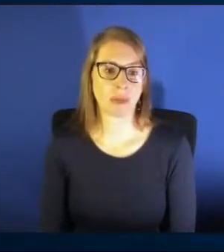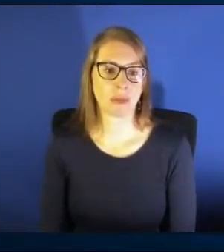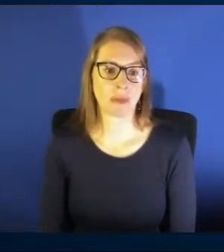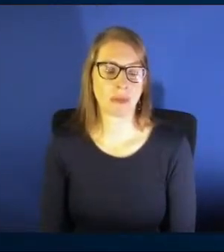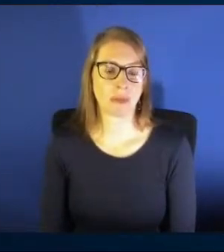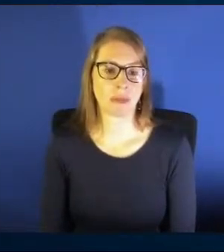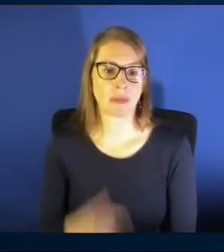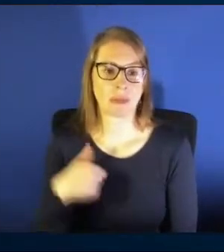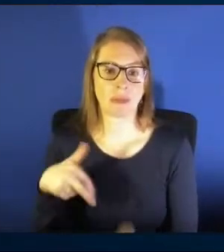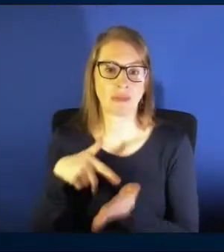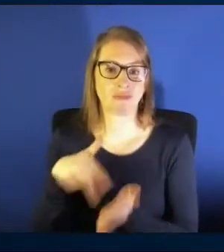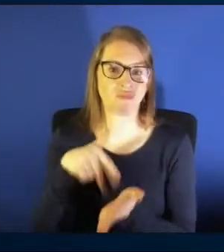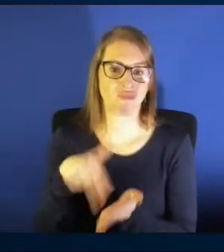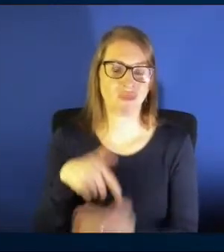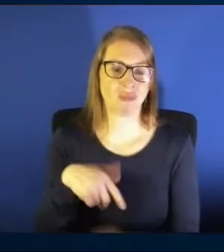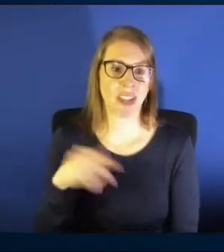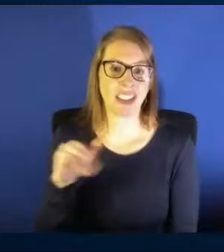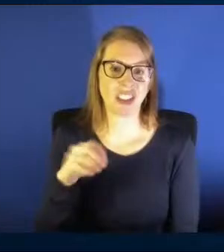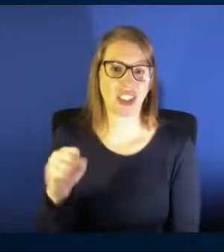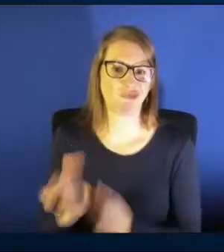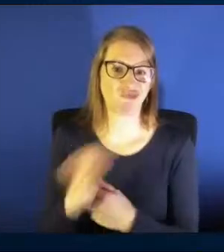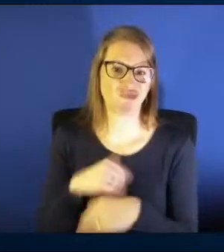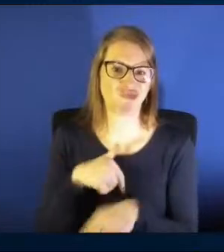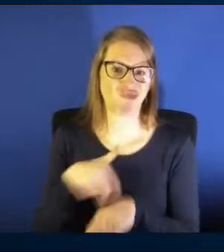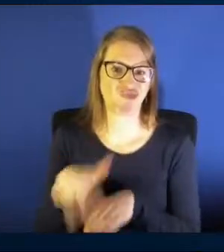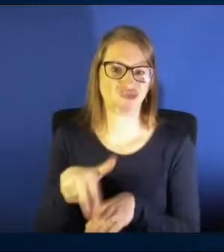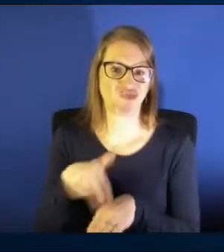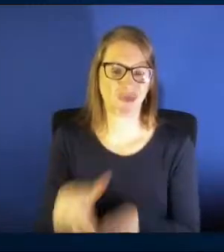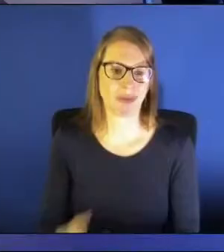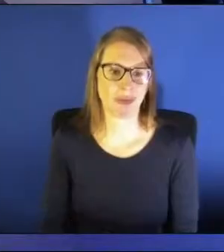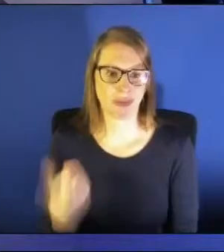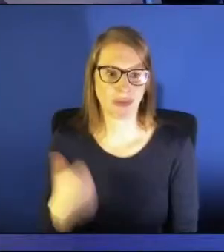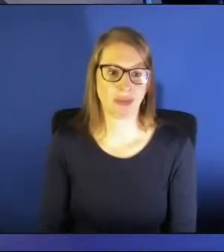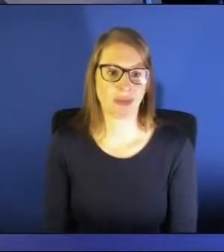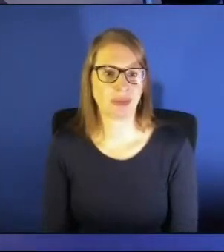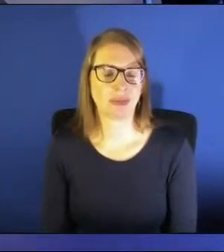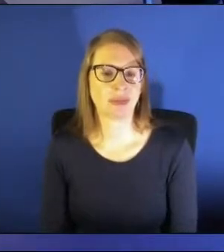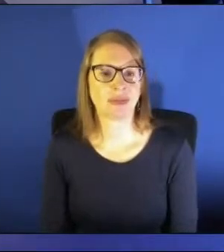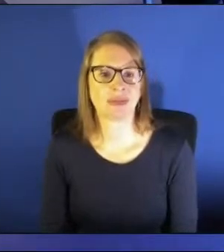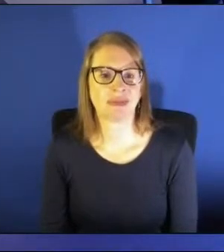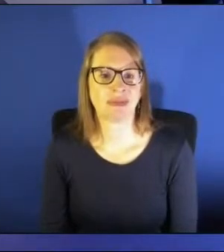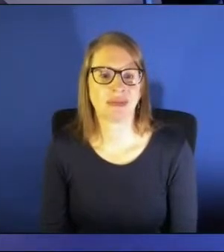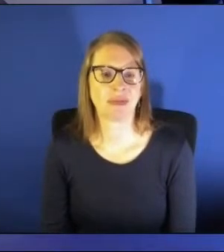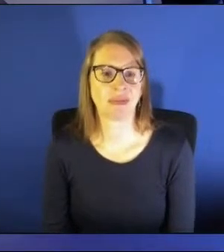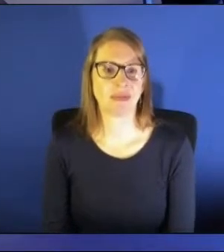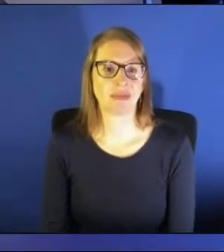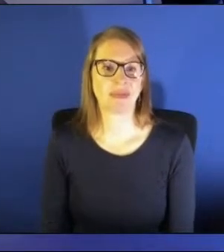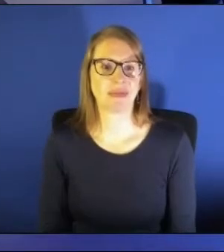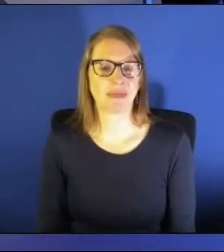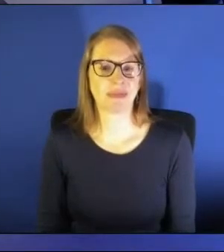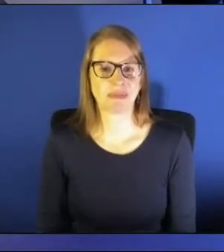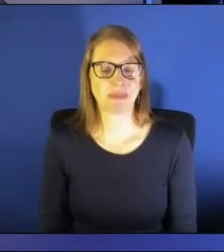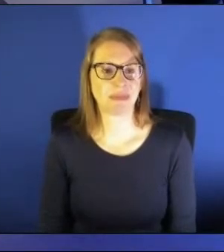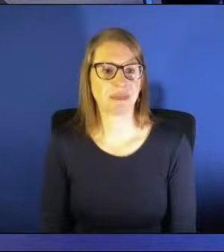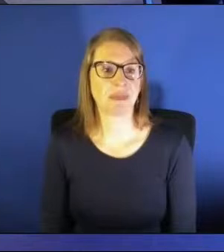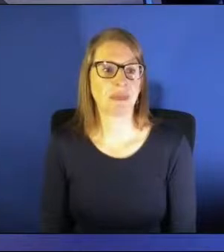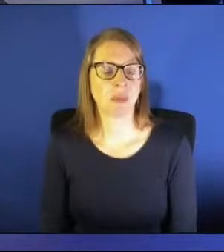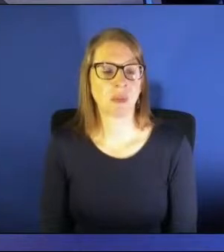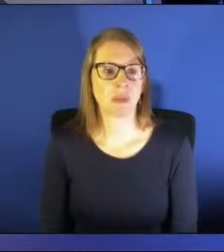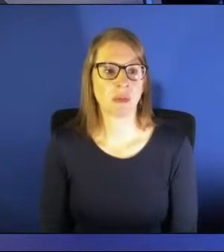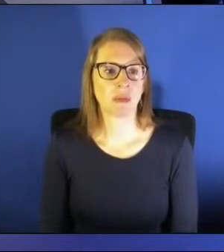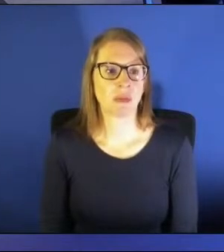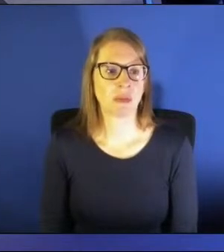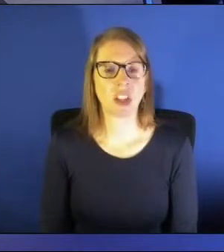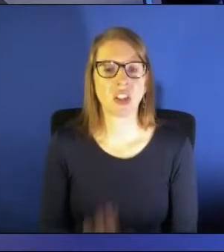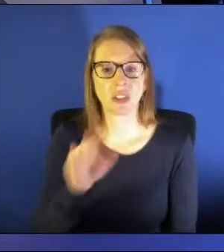Oh, Jess yes. made me working Let's out. get it. All right, let's Get do going, get going. Okay. So All right. just thoughts on, just your final thoughts